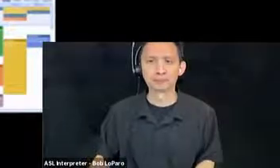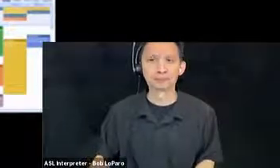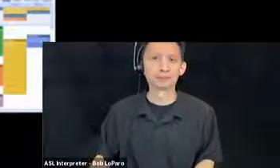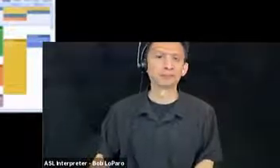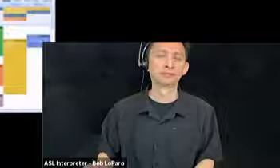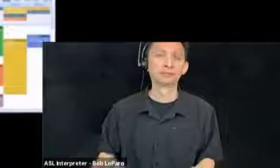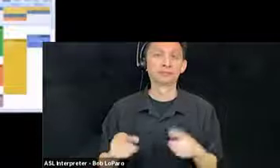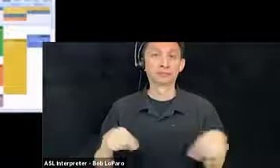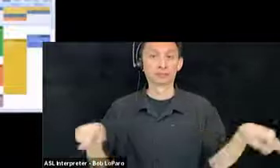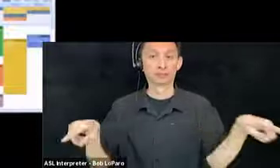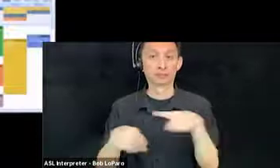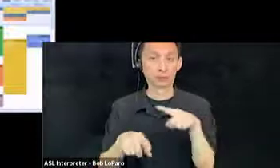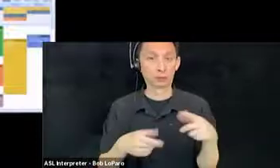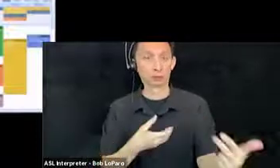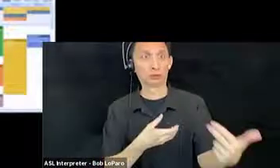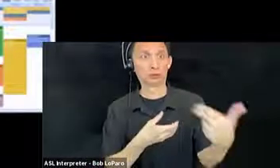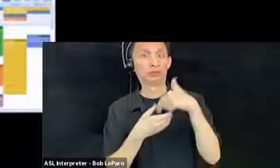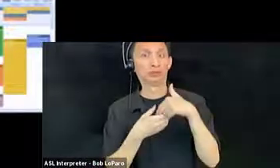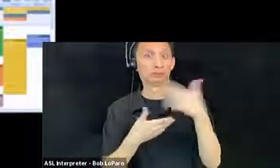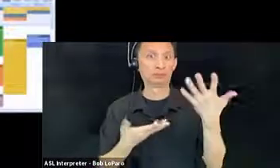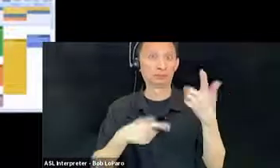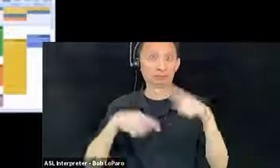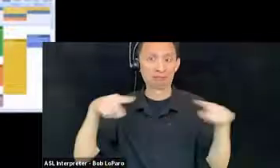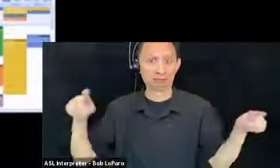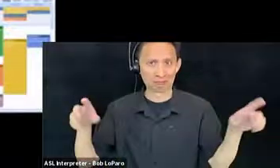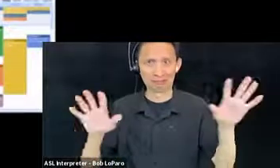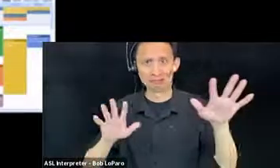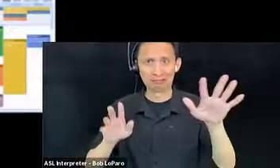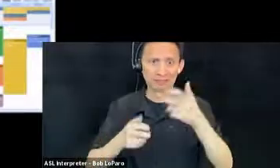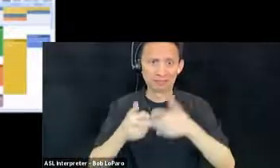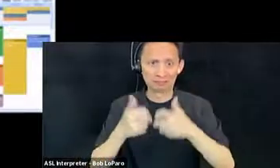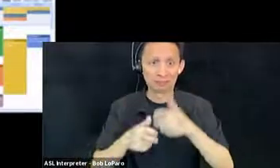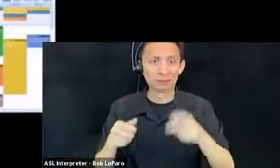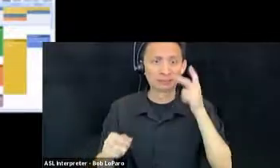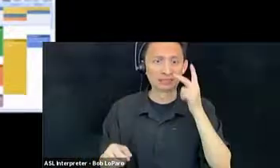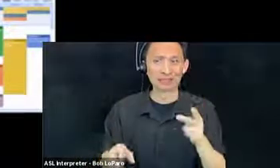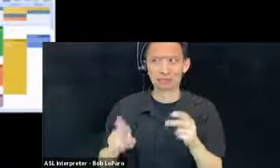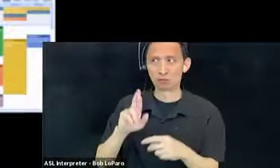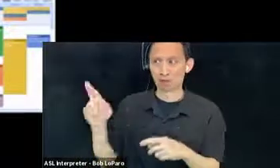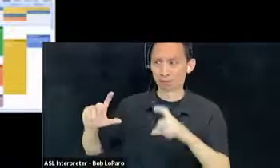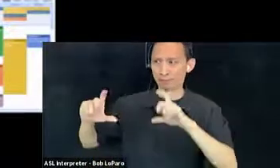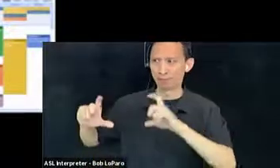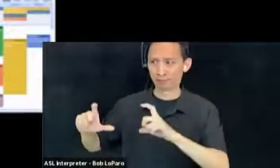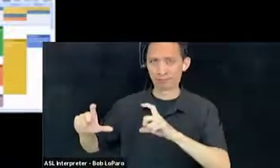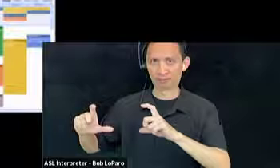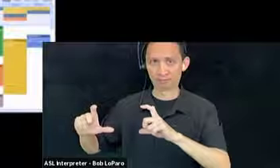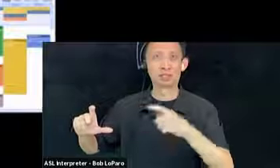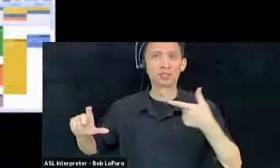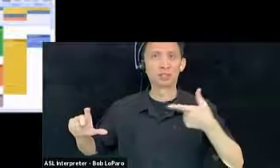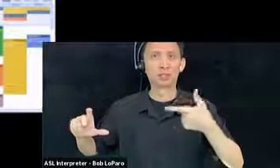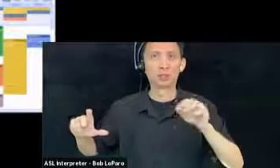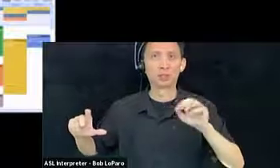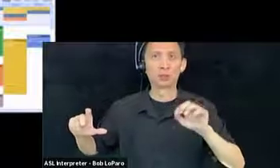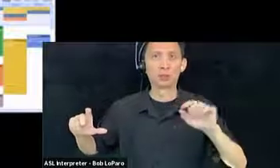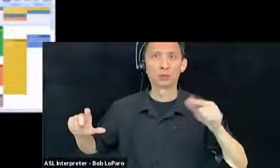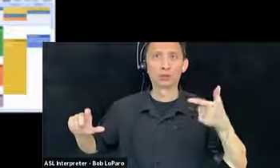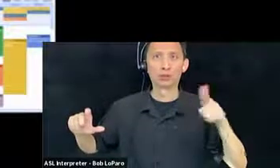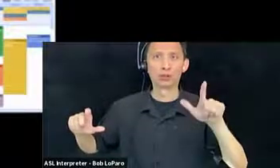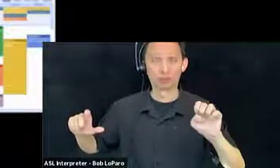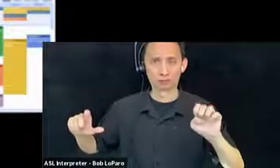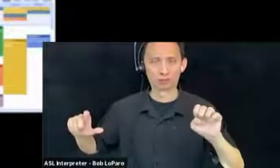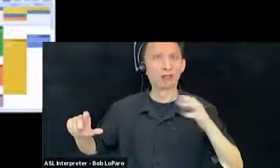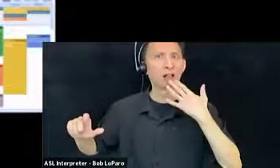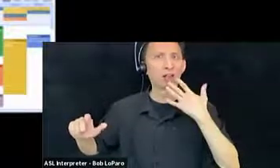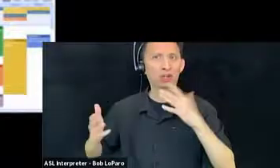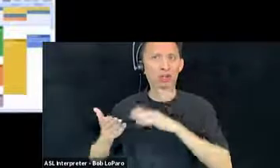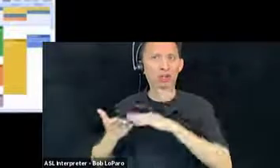of that group participation. But if you look at the bottom right, there's a picture of a Google calendar set up with all the color coding and all of the